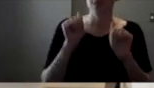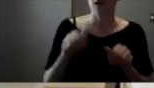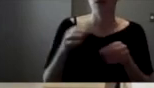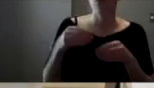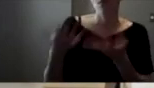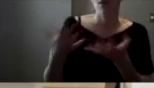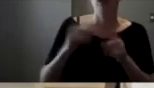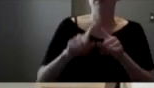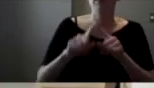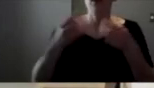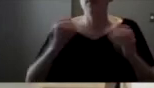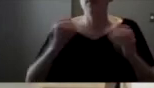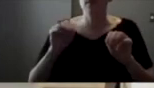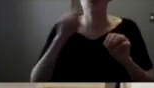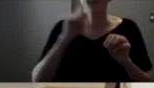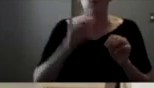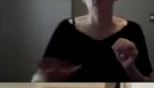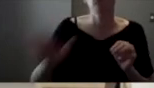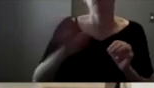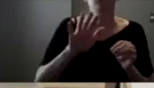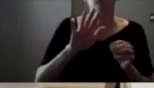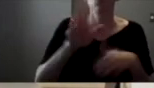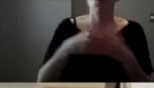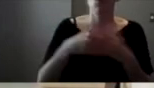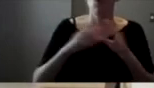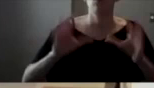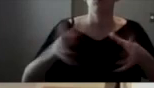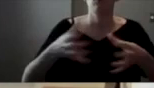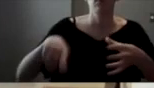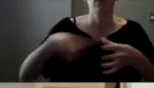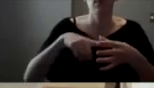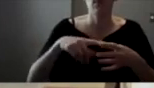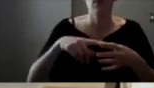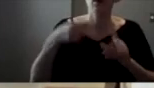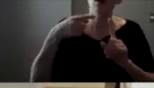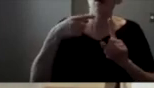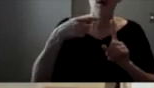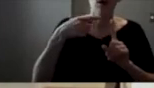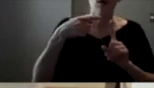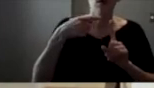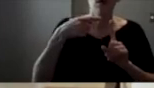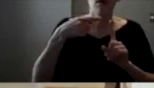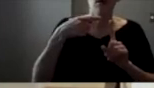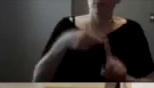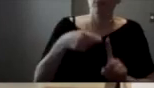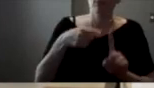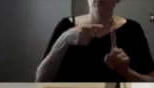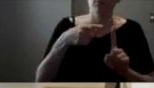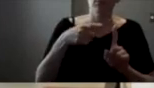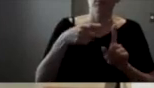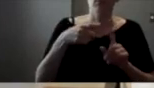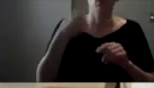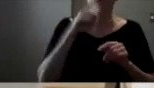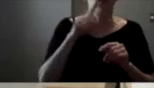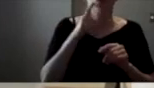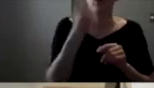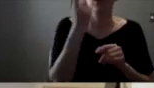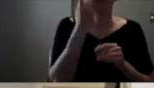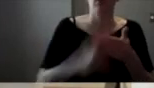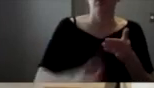especially in the immediate postpartum period, so that then those who need it are able to access